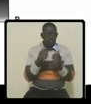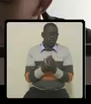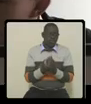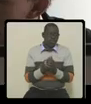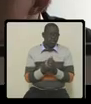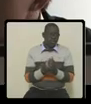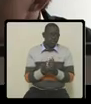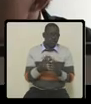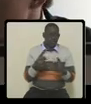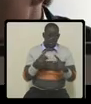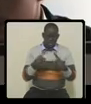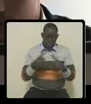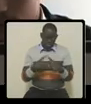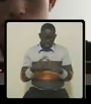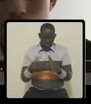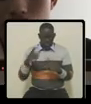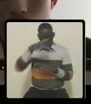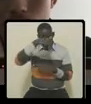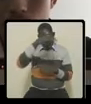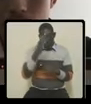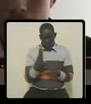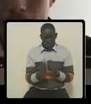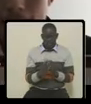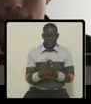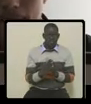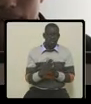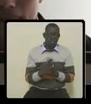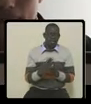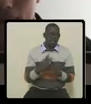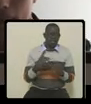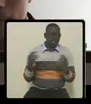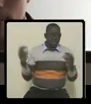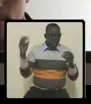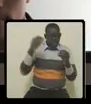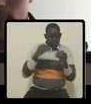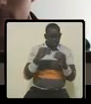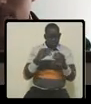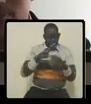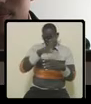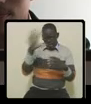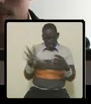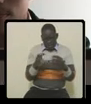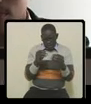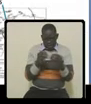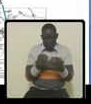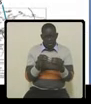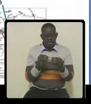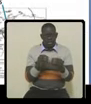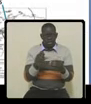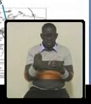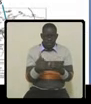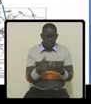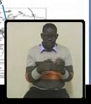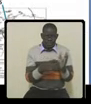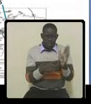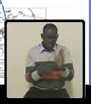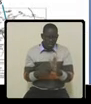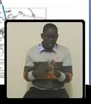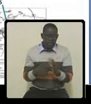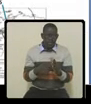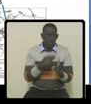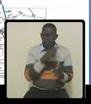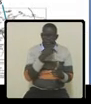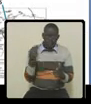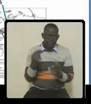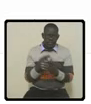But we still have to look at the different types of folds. Okay, I've already summarized it in another folder. Here it is. By the way, we have to